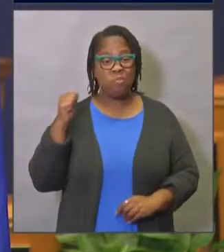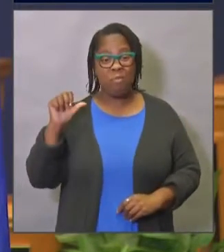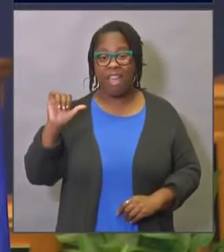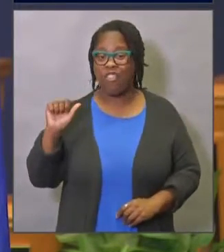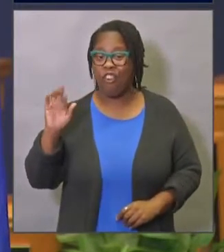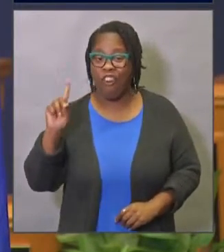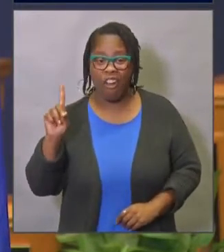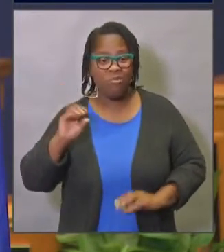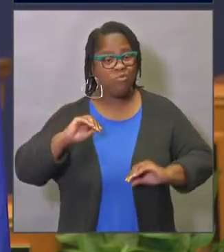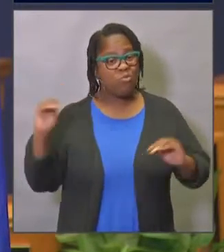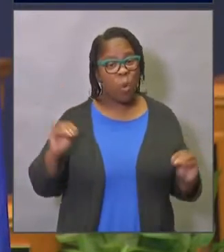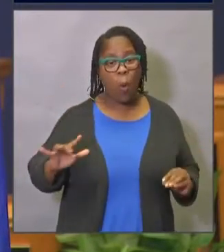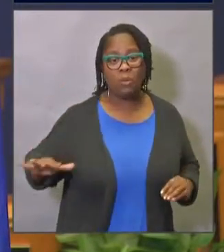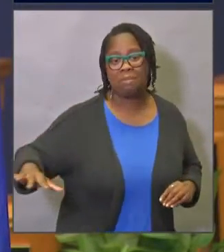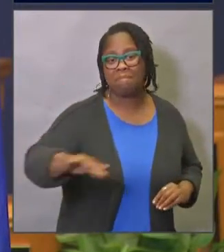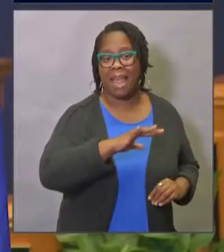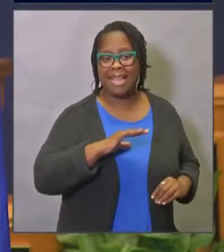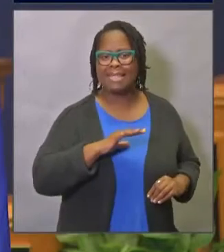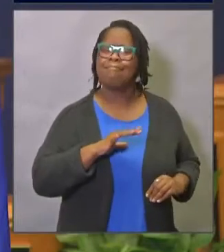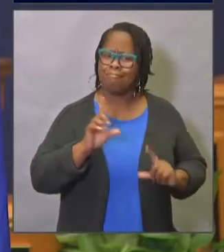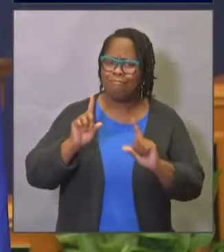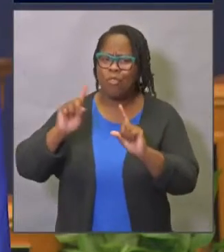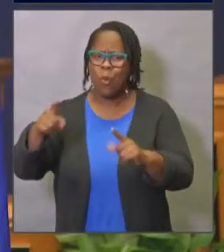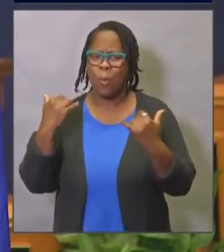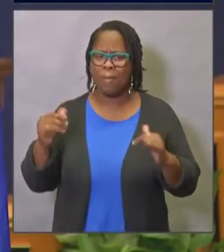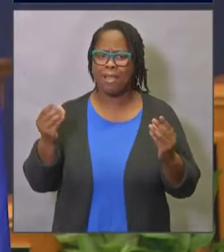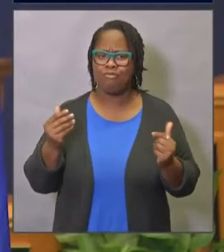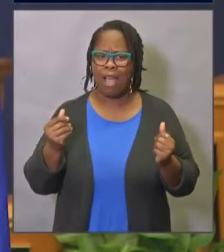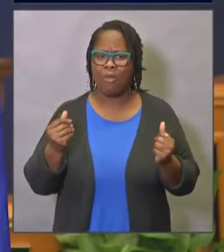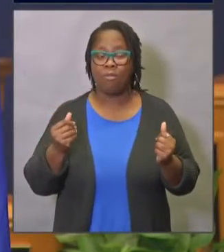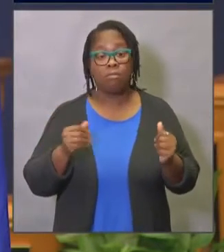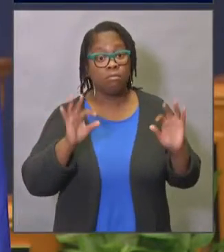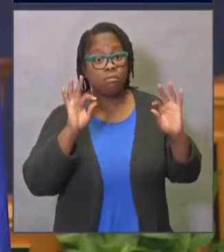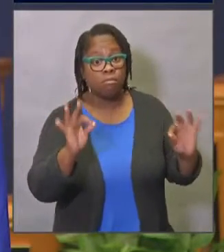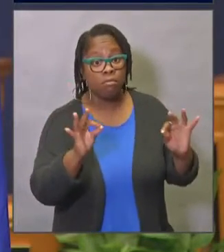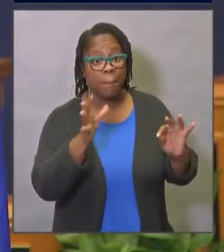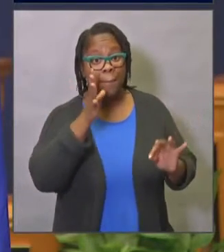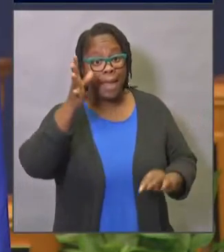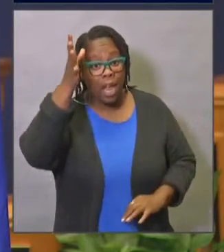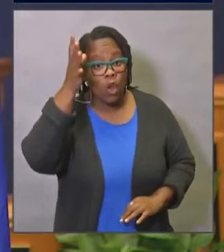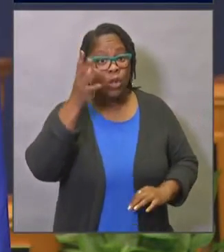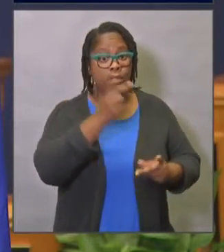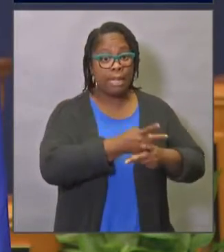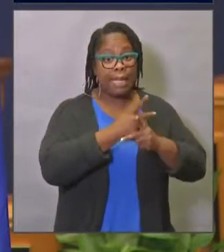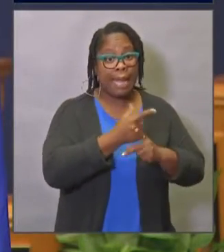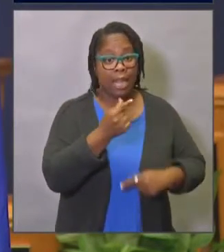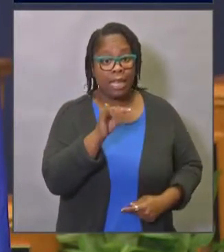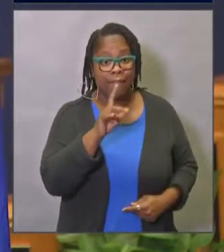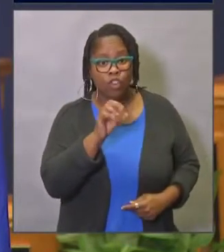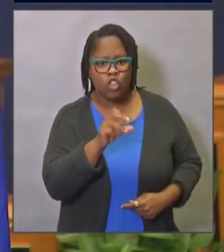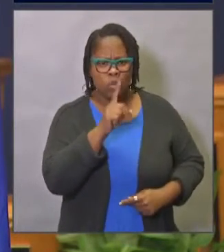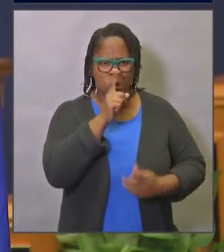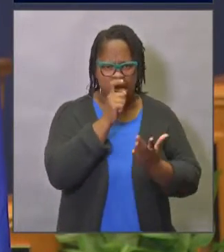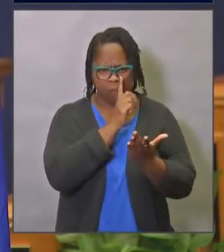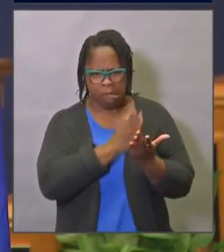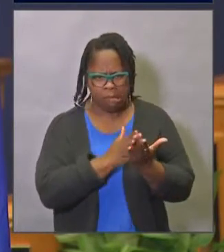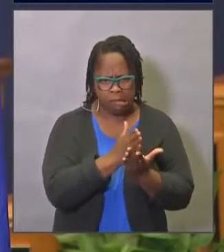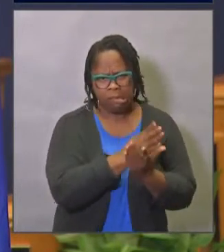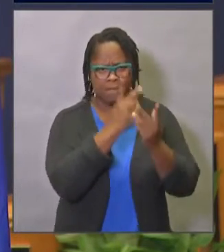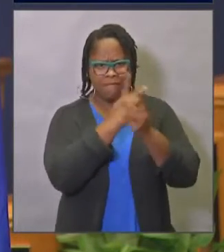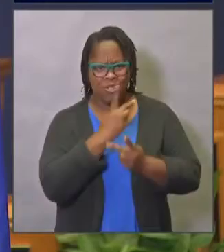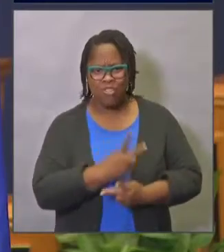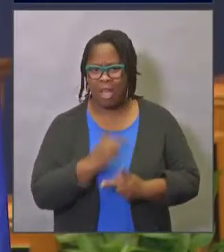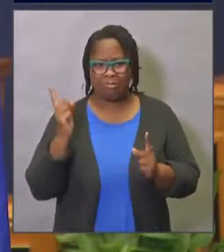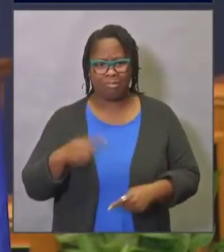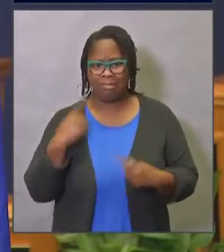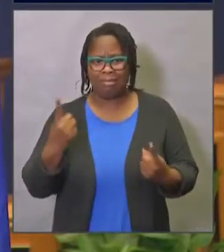want to take this moment to thank parents and caregivers who have navigated the many challenges of this pandemic from the very beginning. It's my